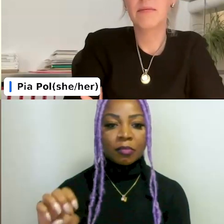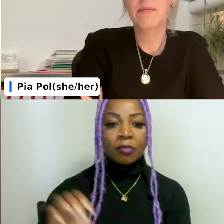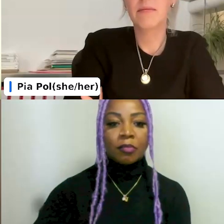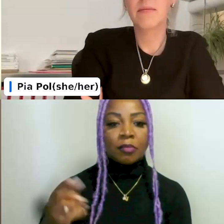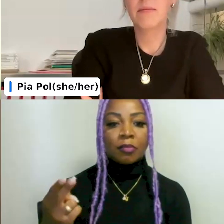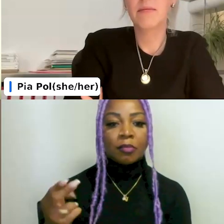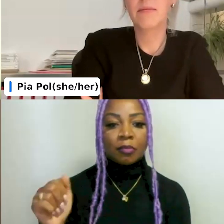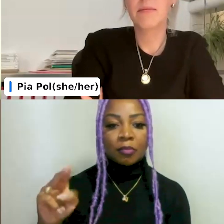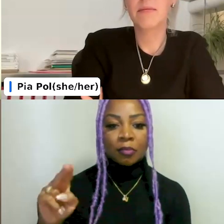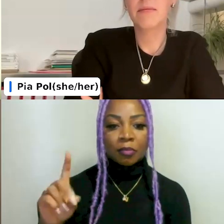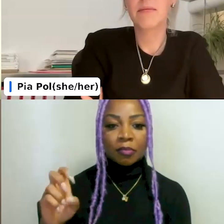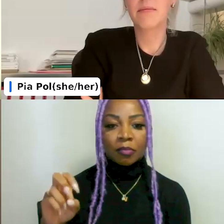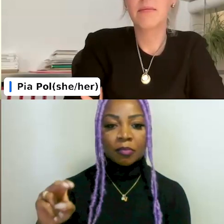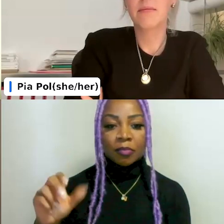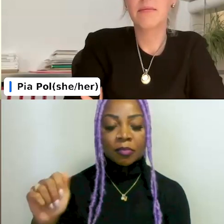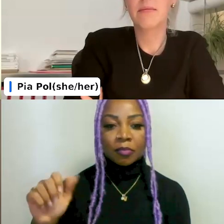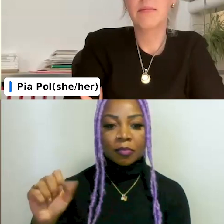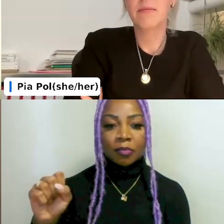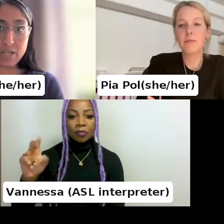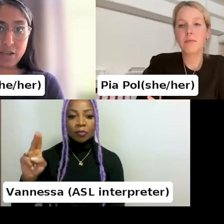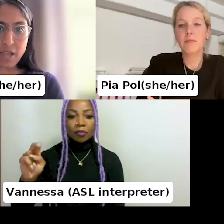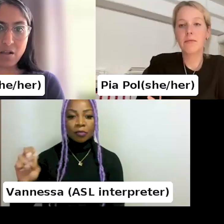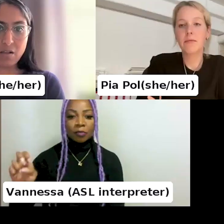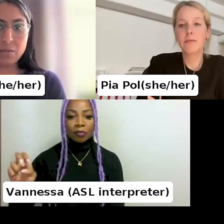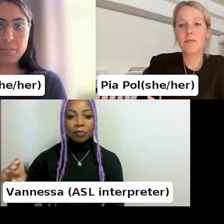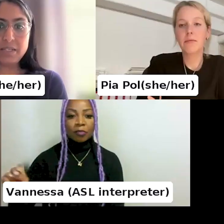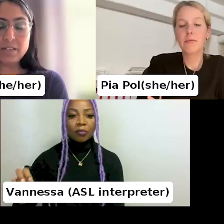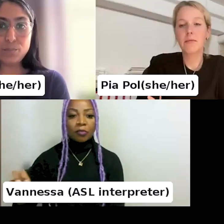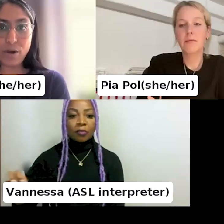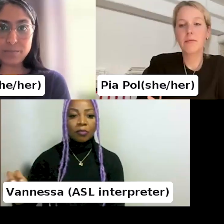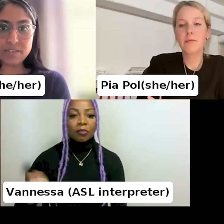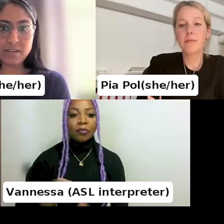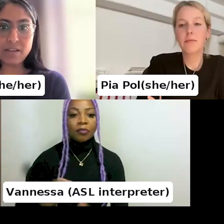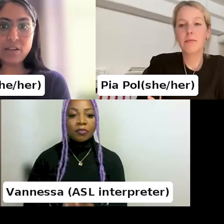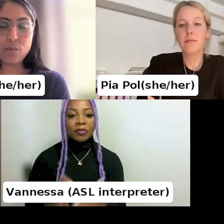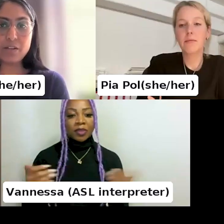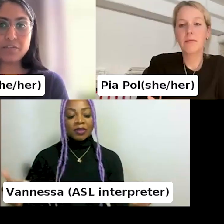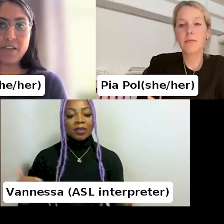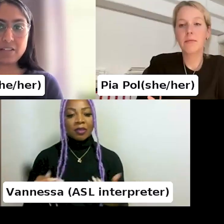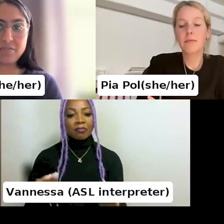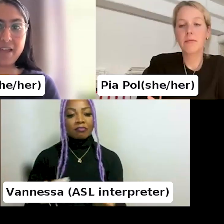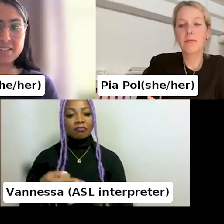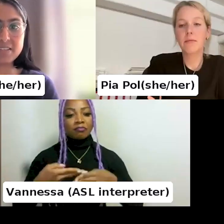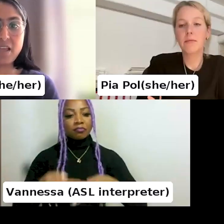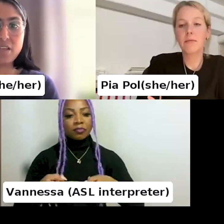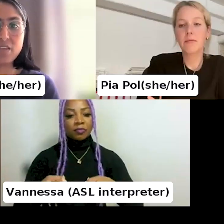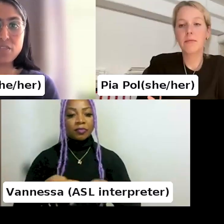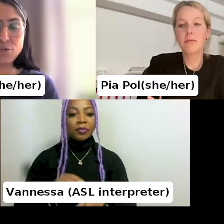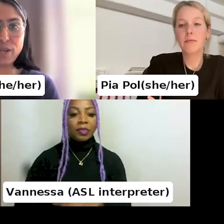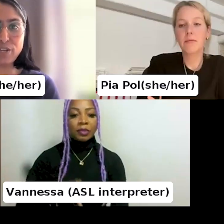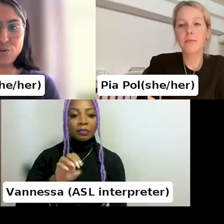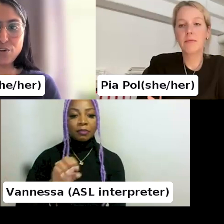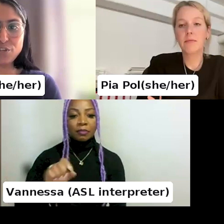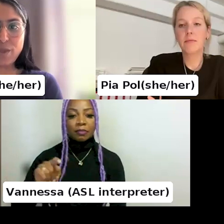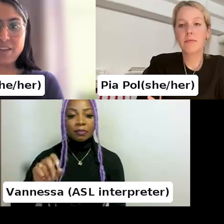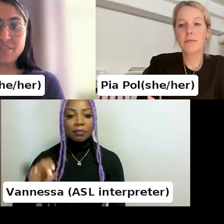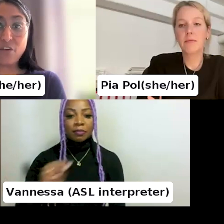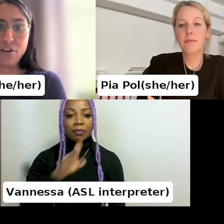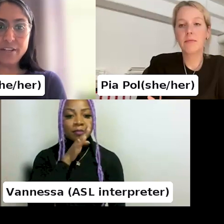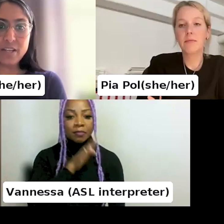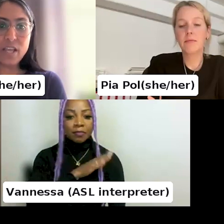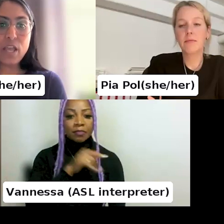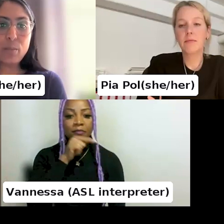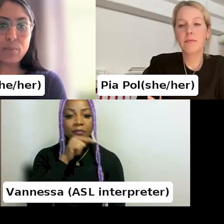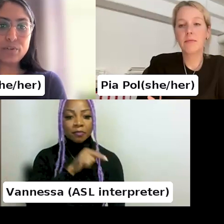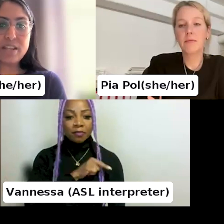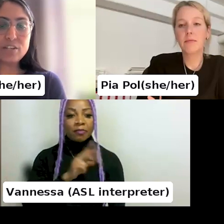the original nations and peoples of the lands we now call Beaton, Brepton, Guelph, Halifax, Thunder Bay, Toronto, and